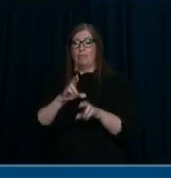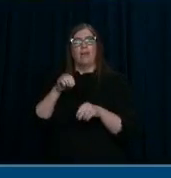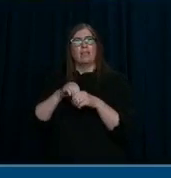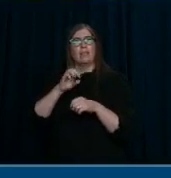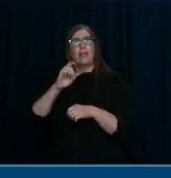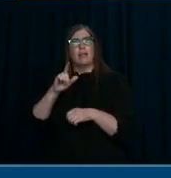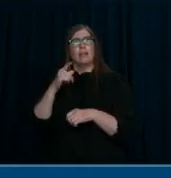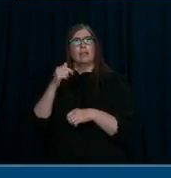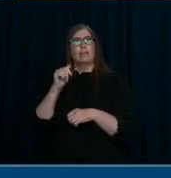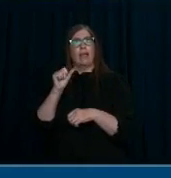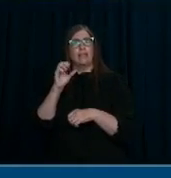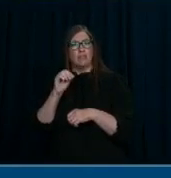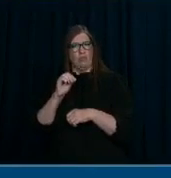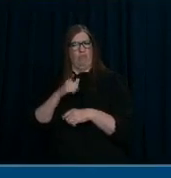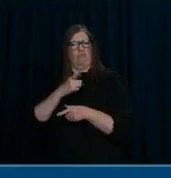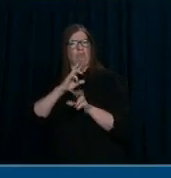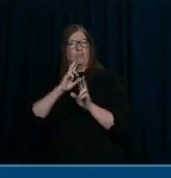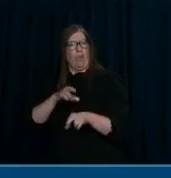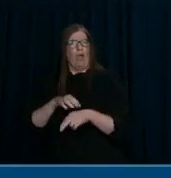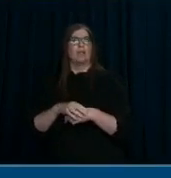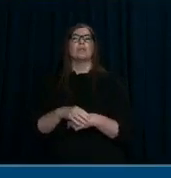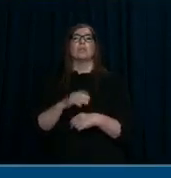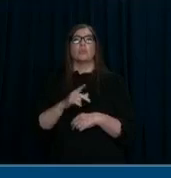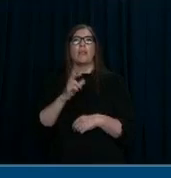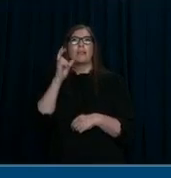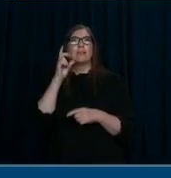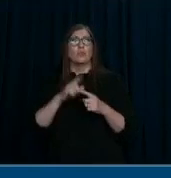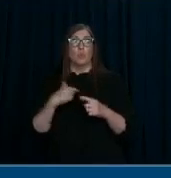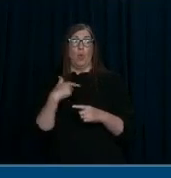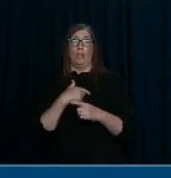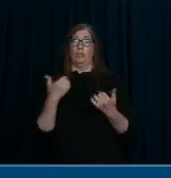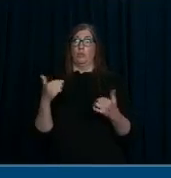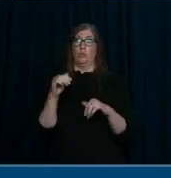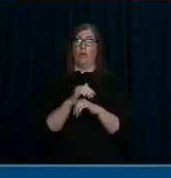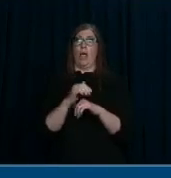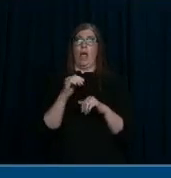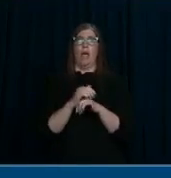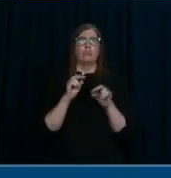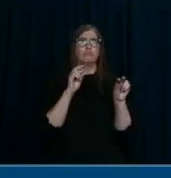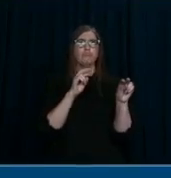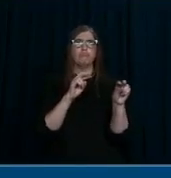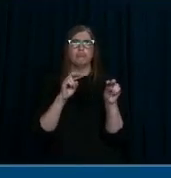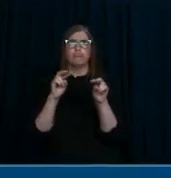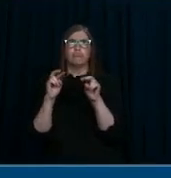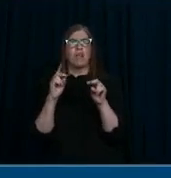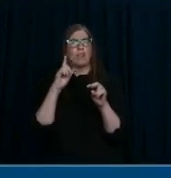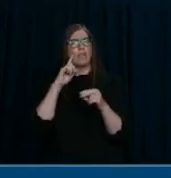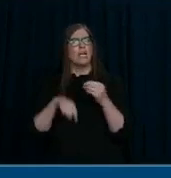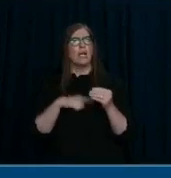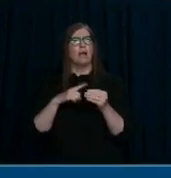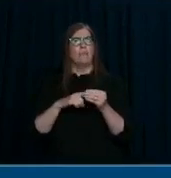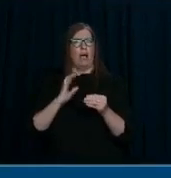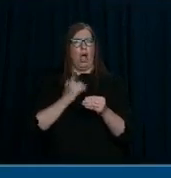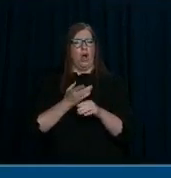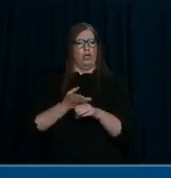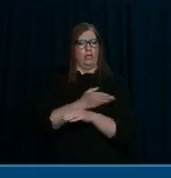Paso. And so when you listen to us tonight, please think about what we have